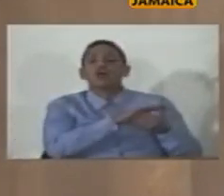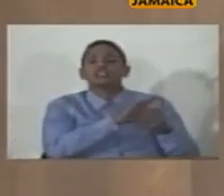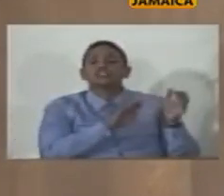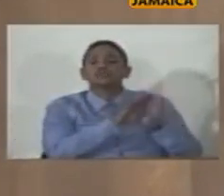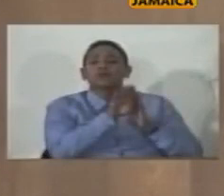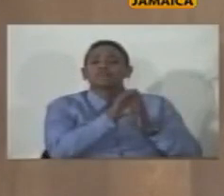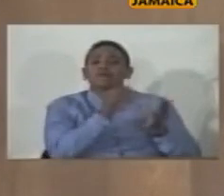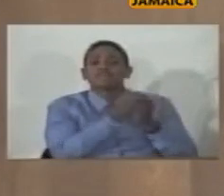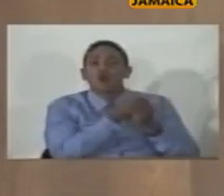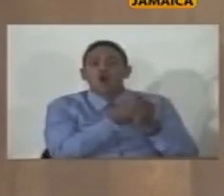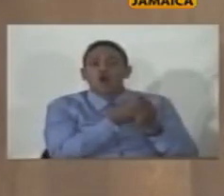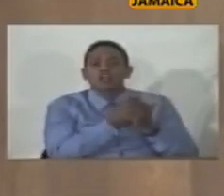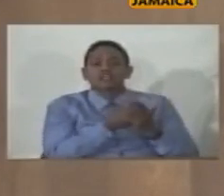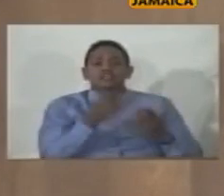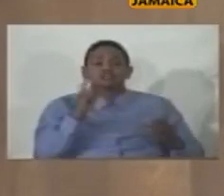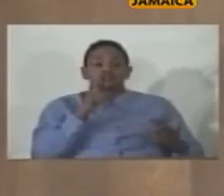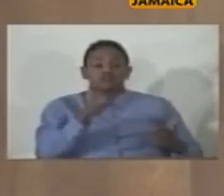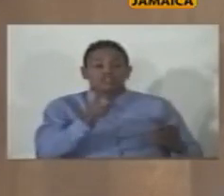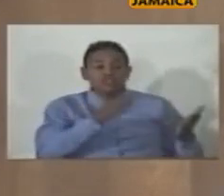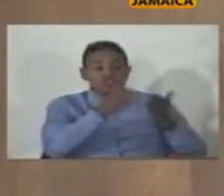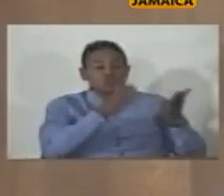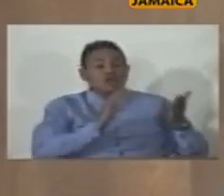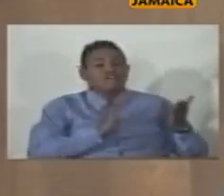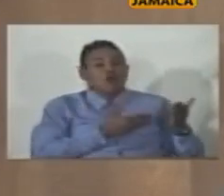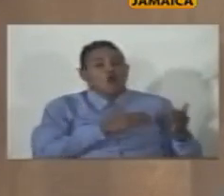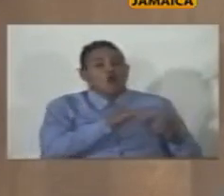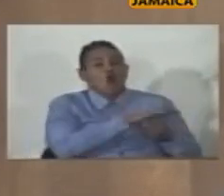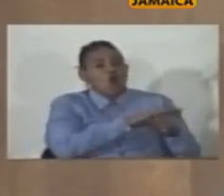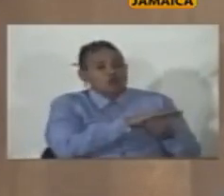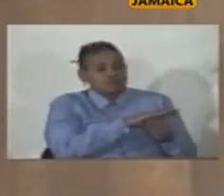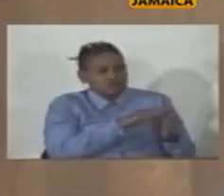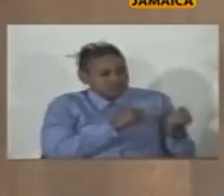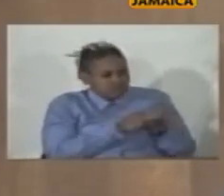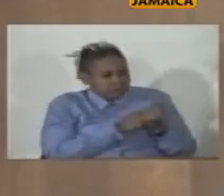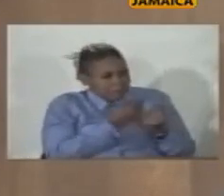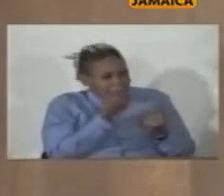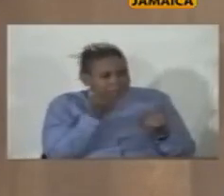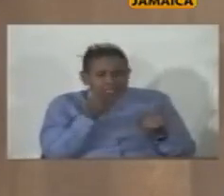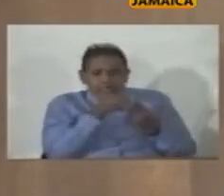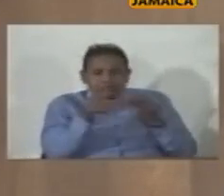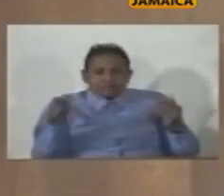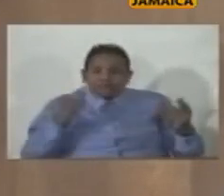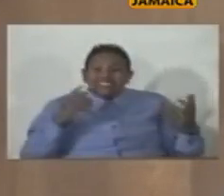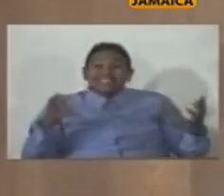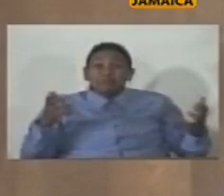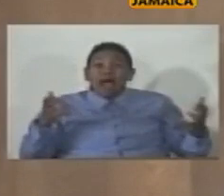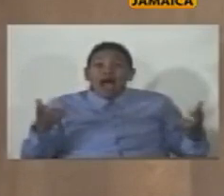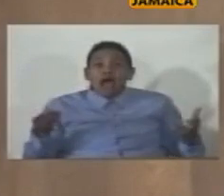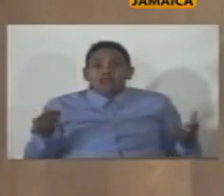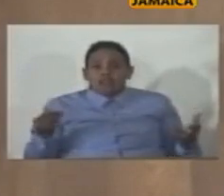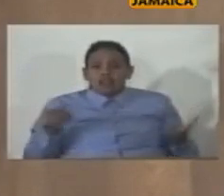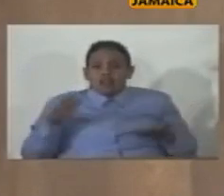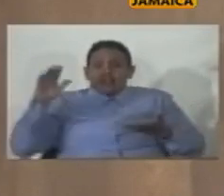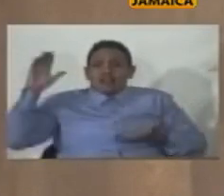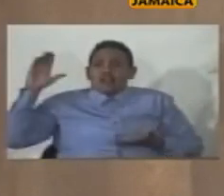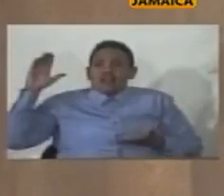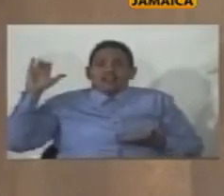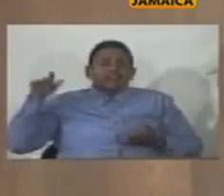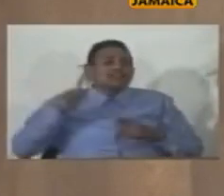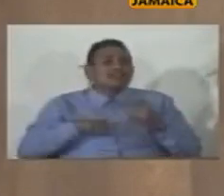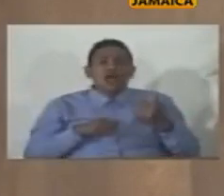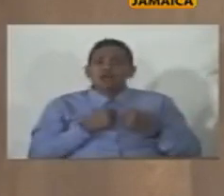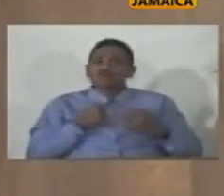Fund in order to serve our constituents better. The demand of the Constituency Development Fund cannot